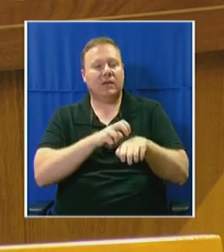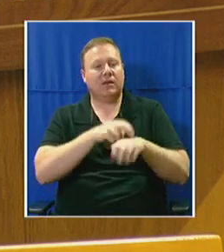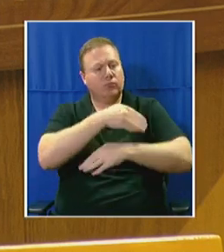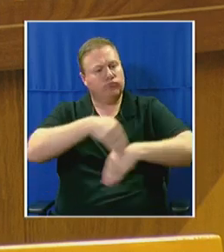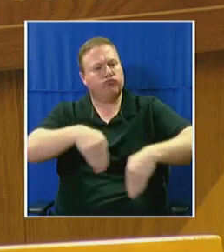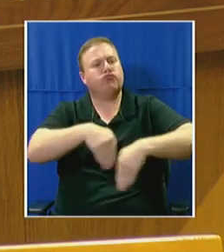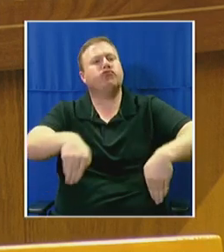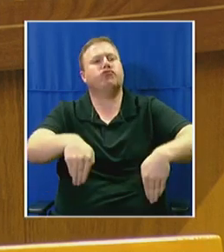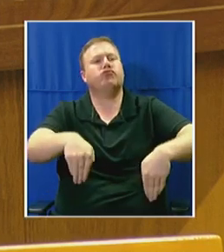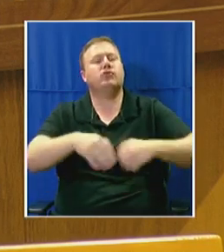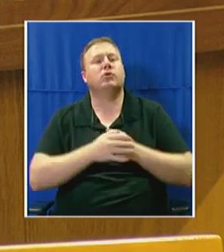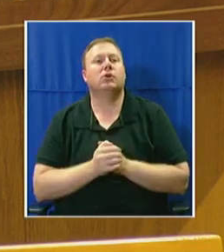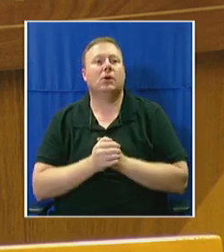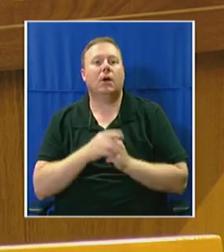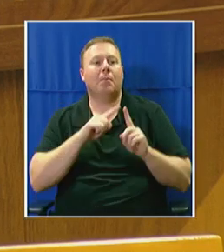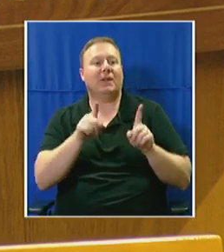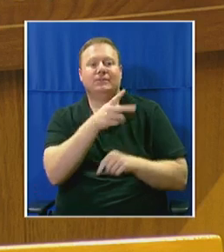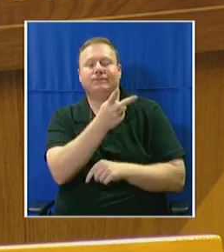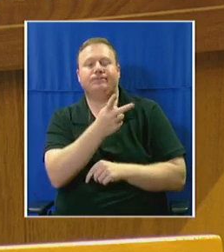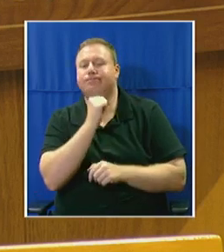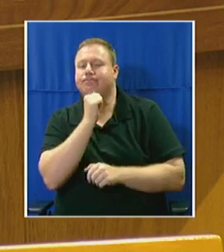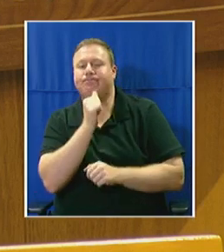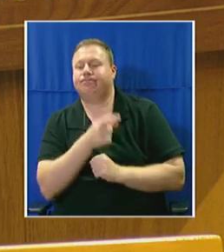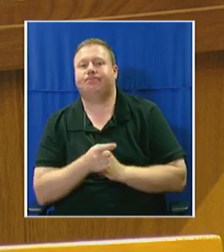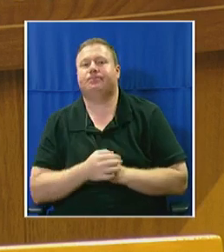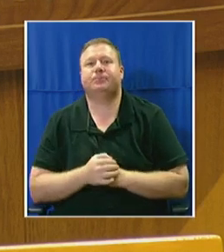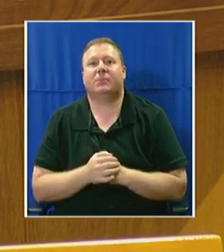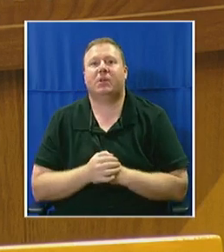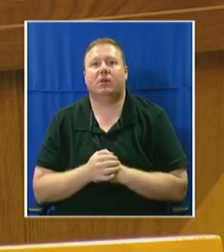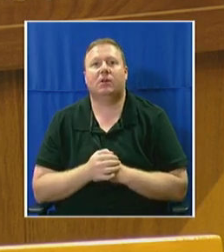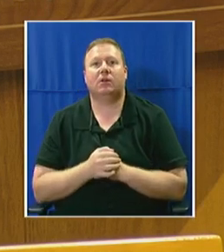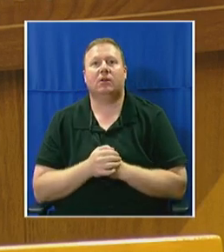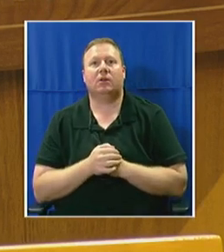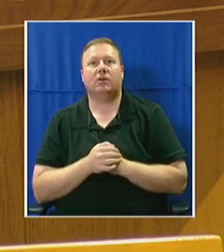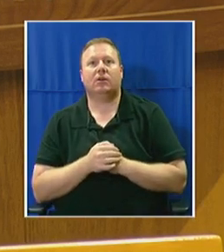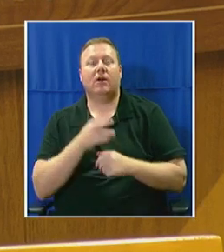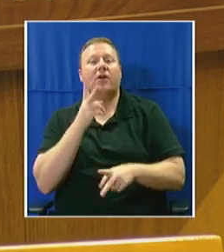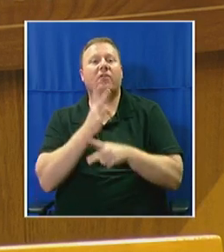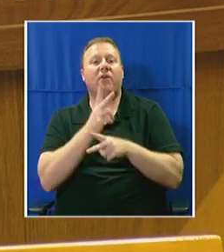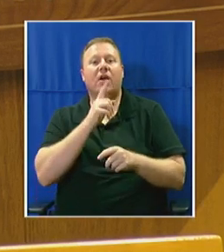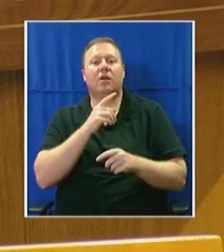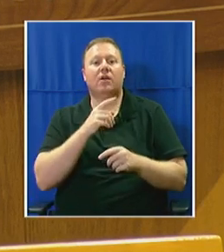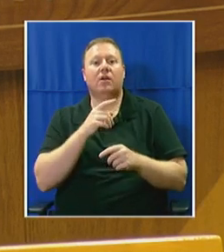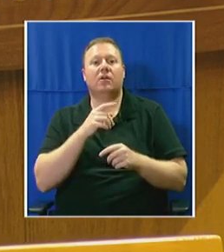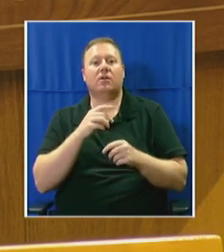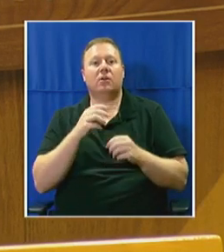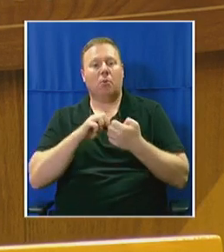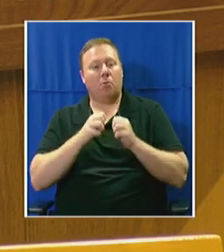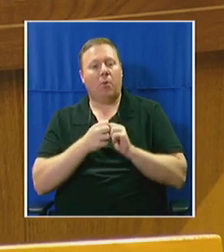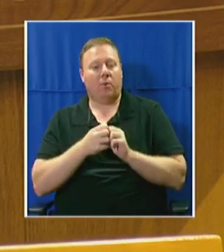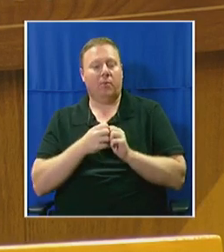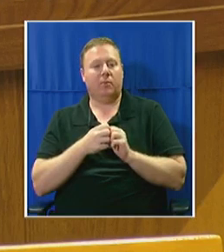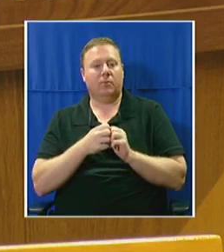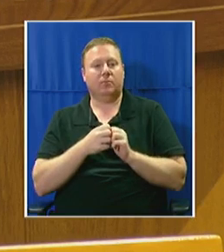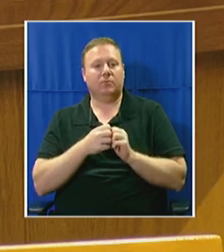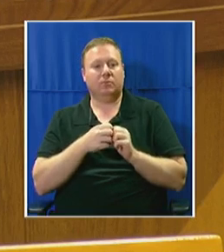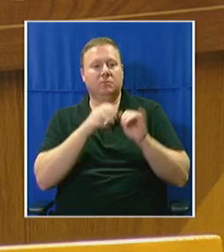misconduct and being inconsistent with the absolute and fundamental Duty which all officials of the NPA have to